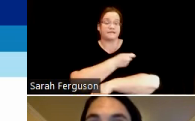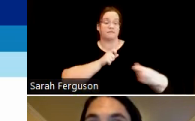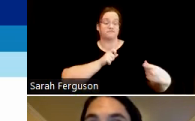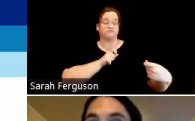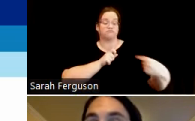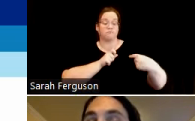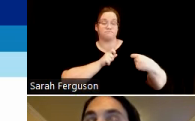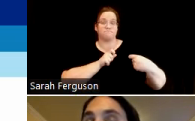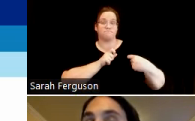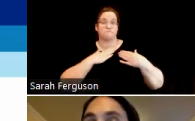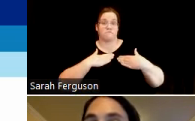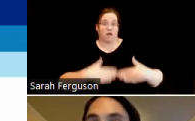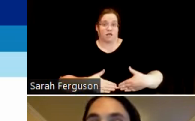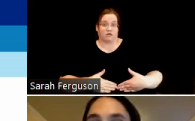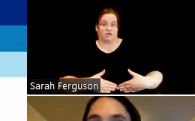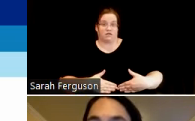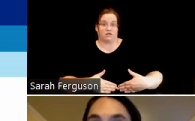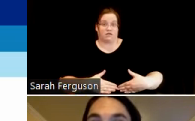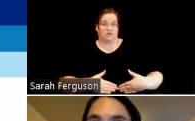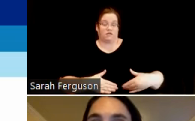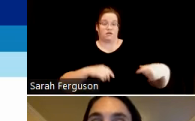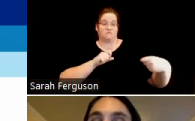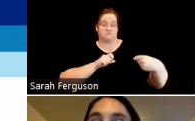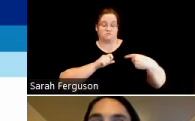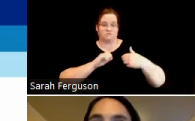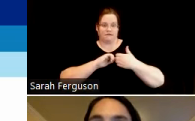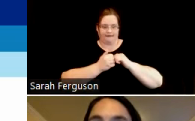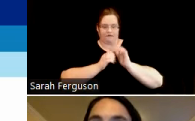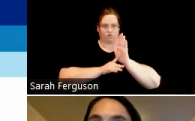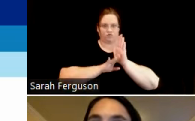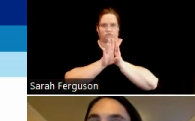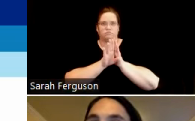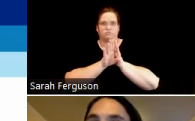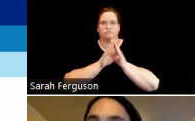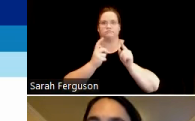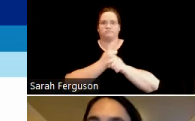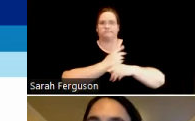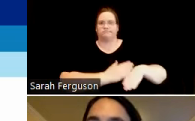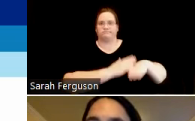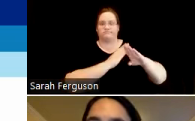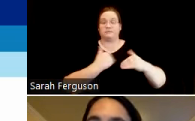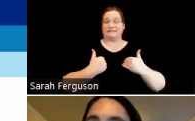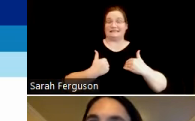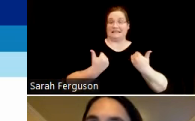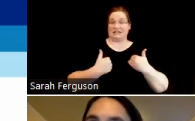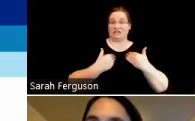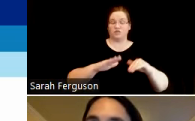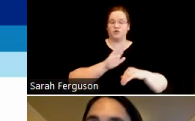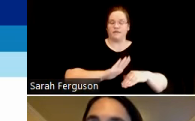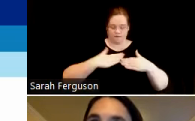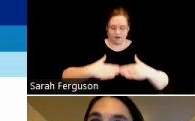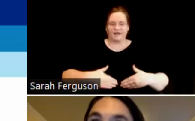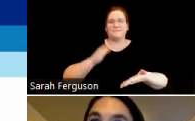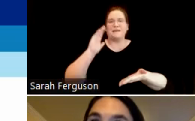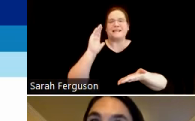system and tell your immune system what to do. The younger children's immune systems need less